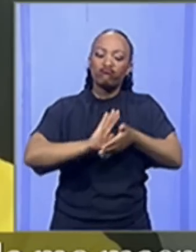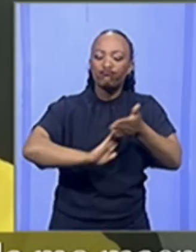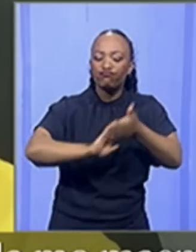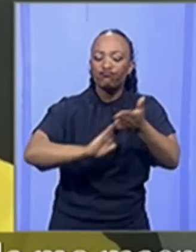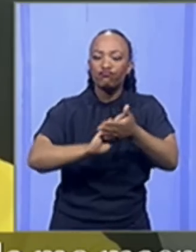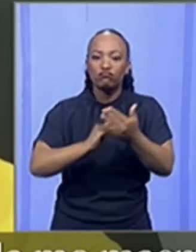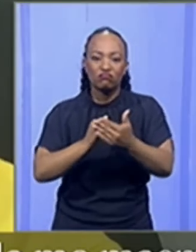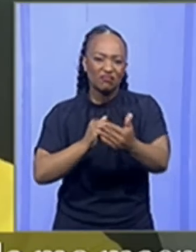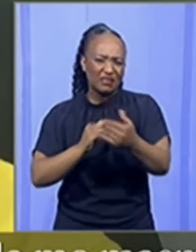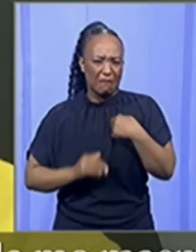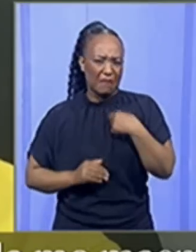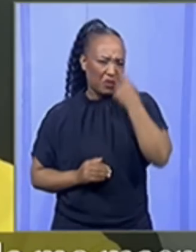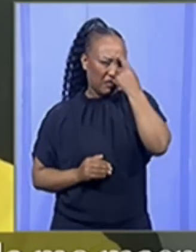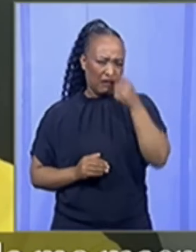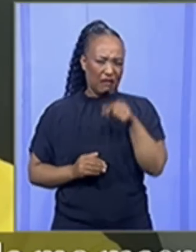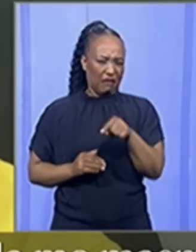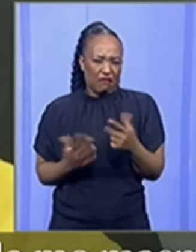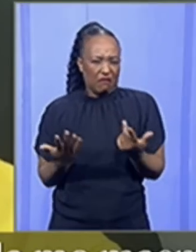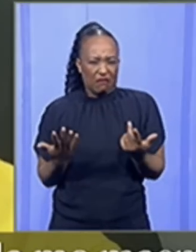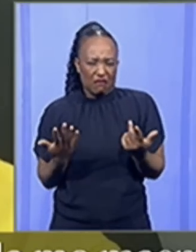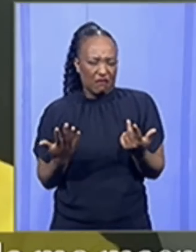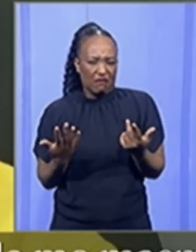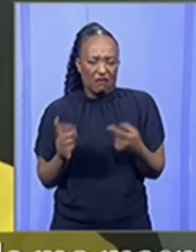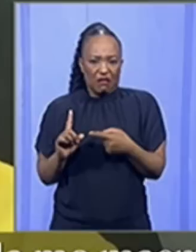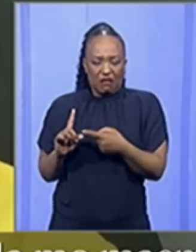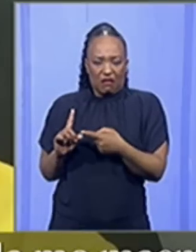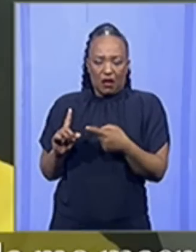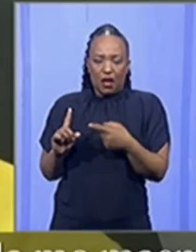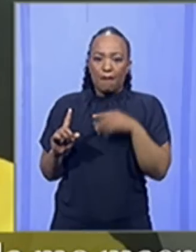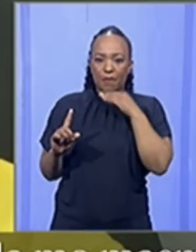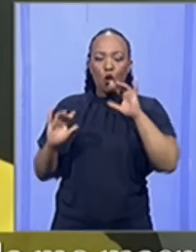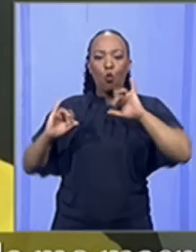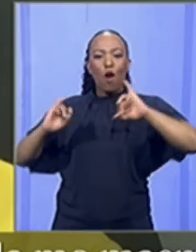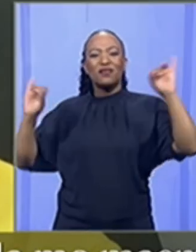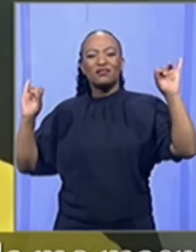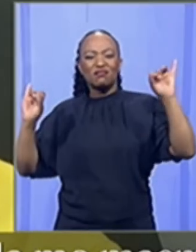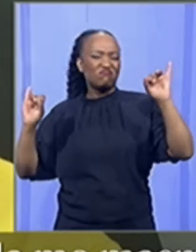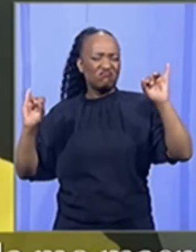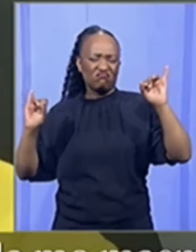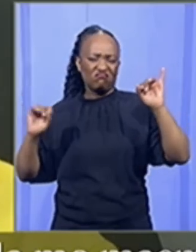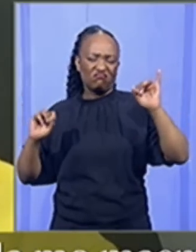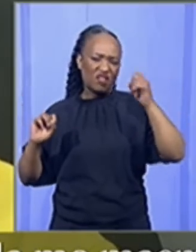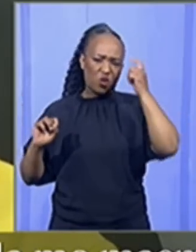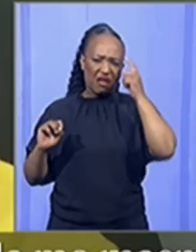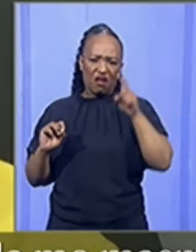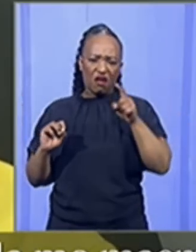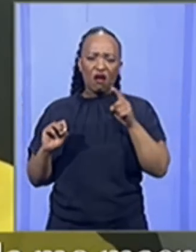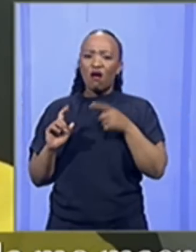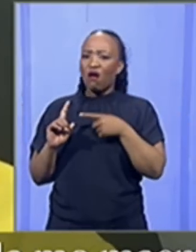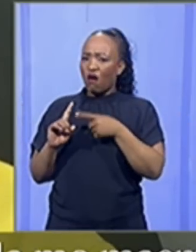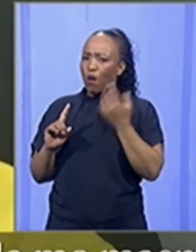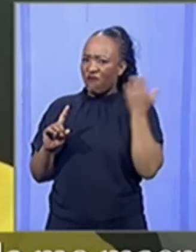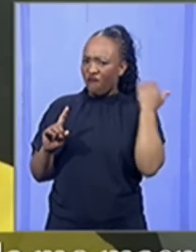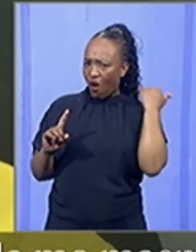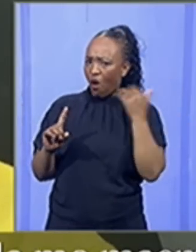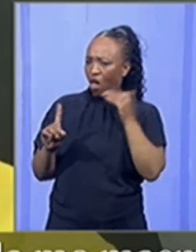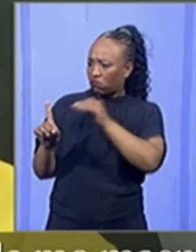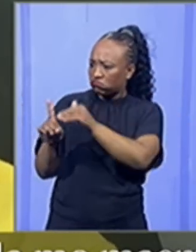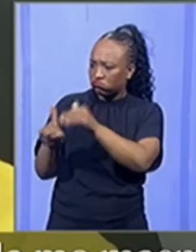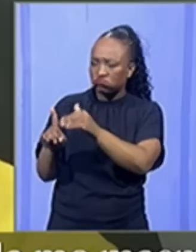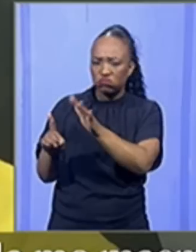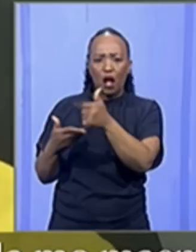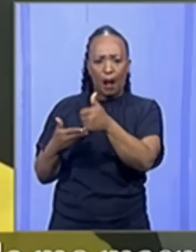think he will be worse off. He assisted us when we requested that,